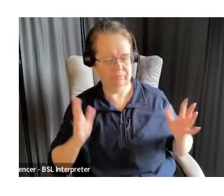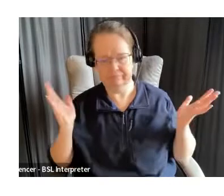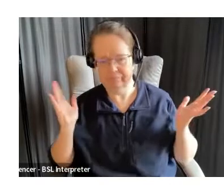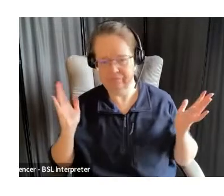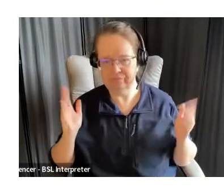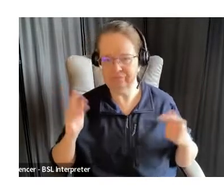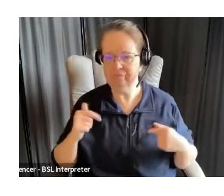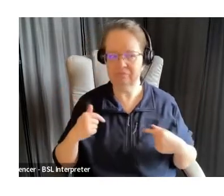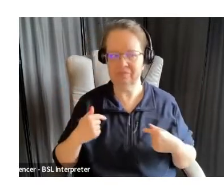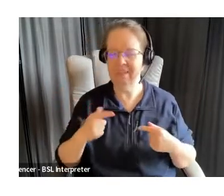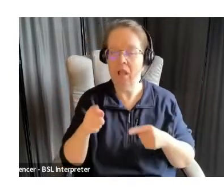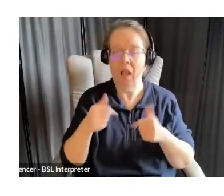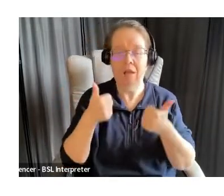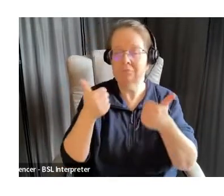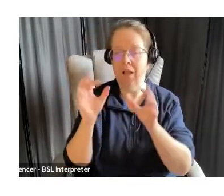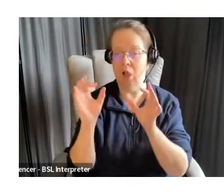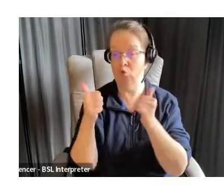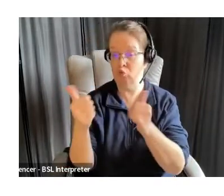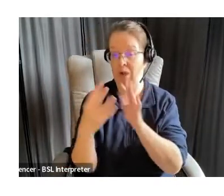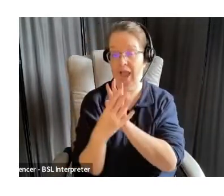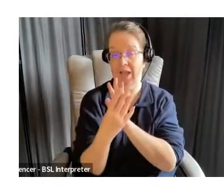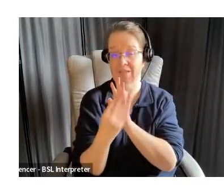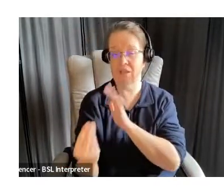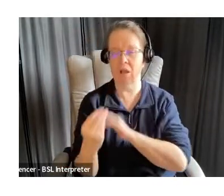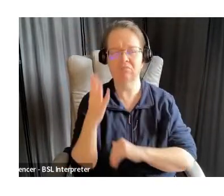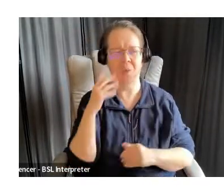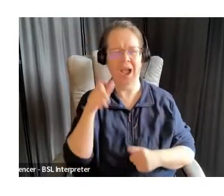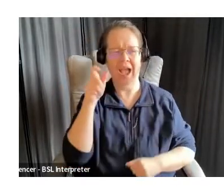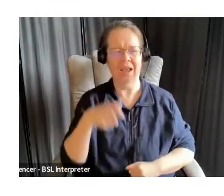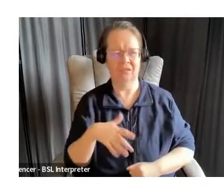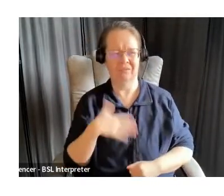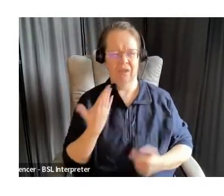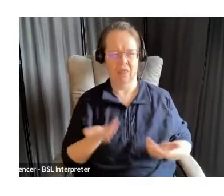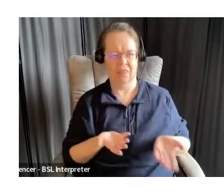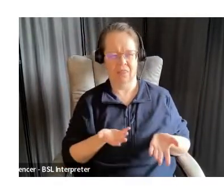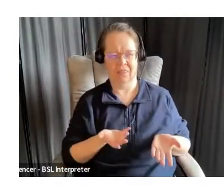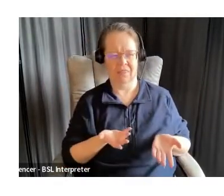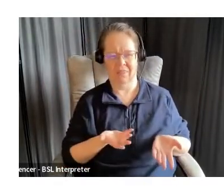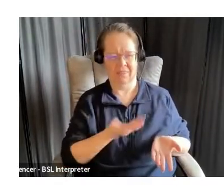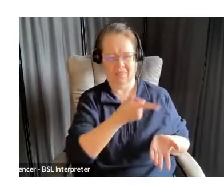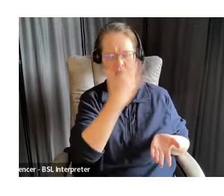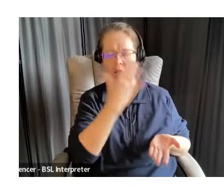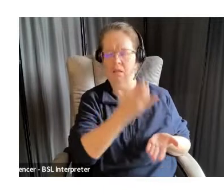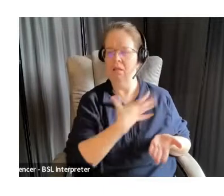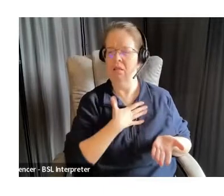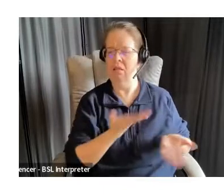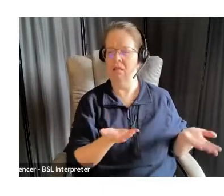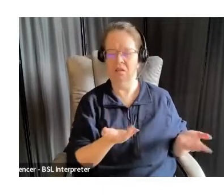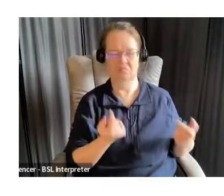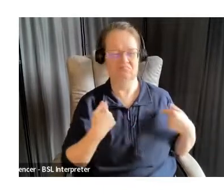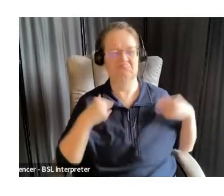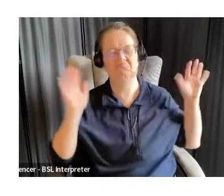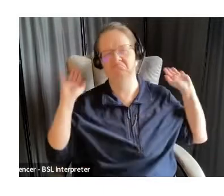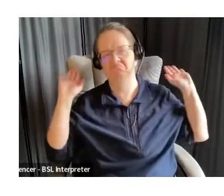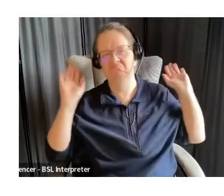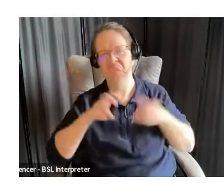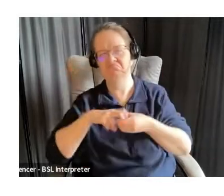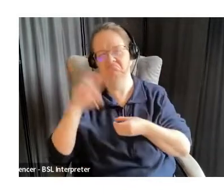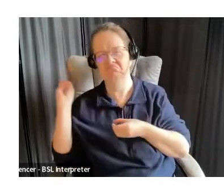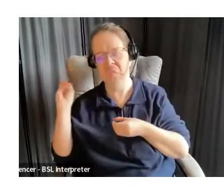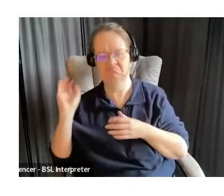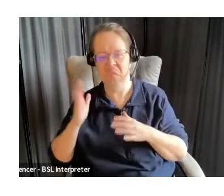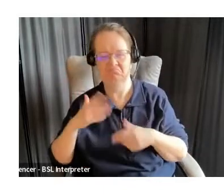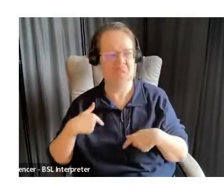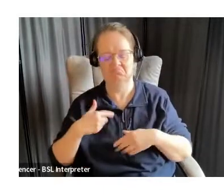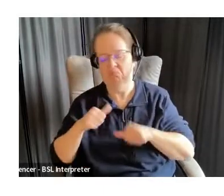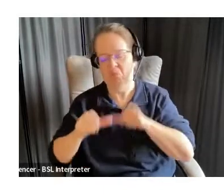stage, that's just an example of maybe when a candidate may feel disrespected, and so therefore they will opt out of